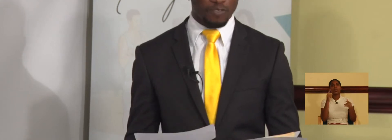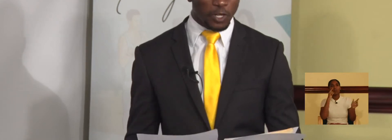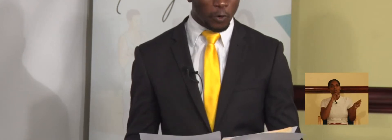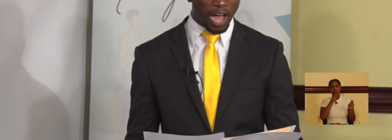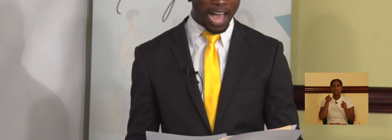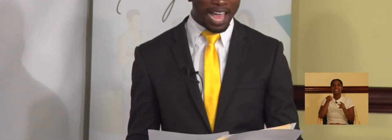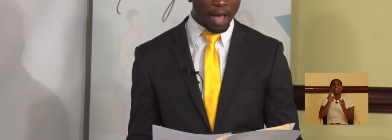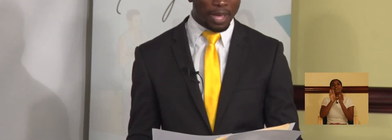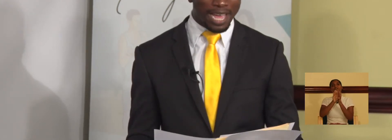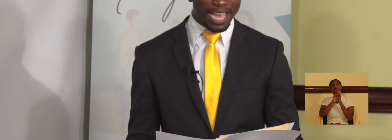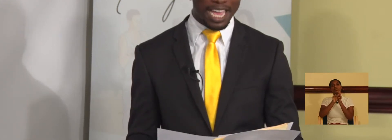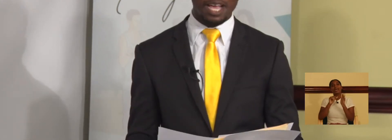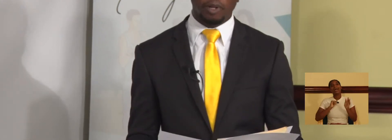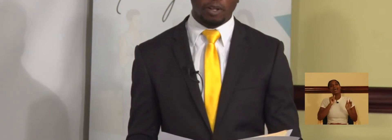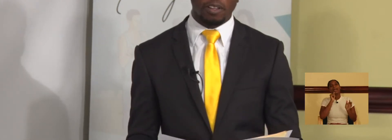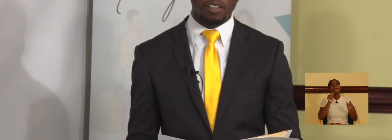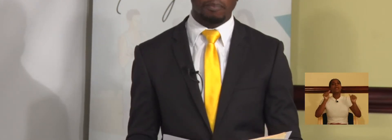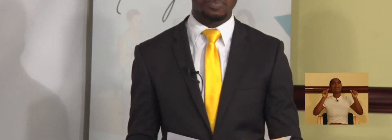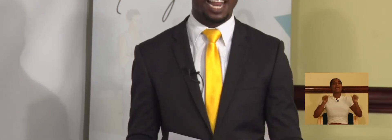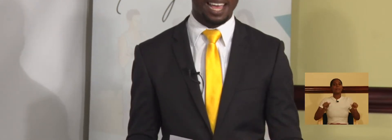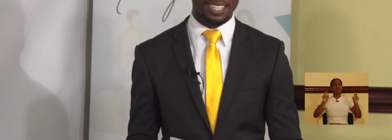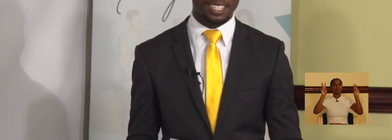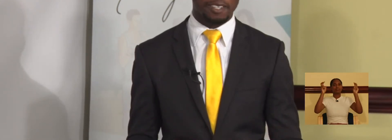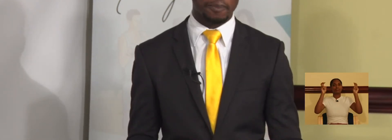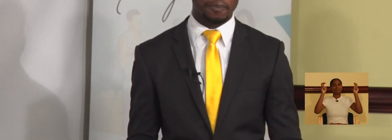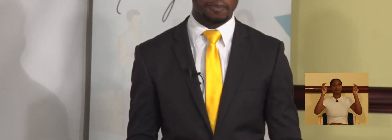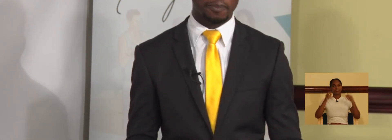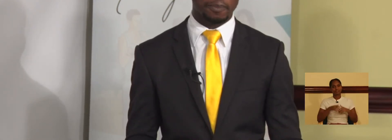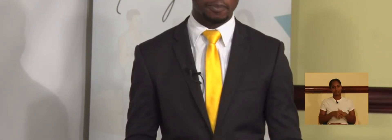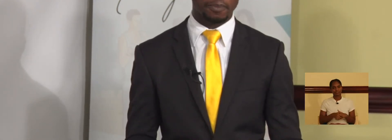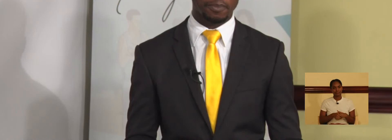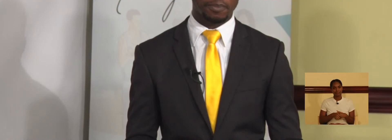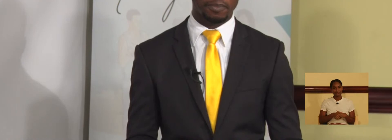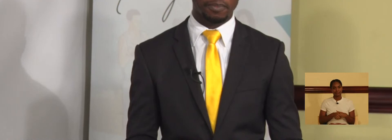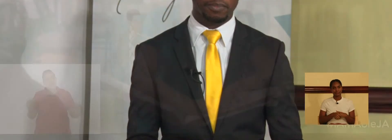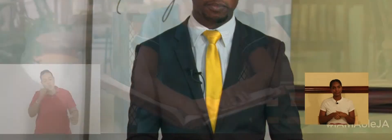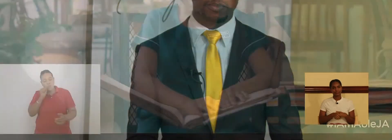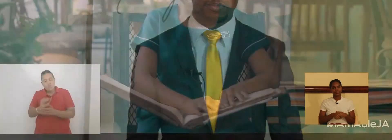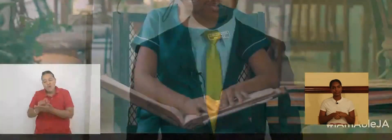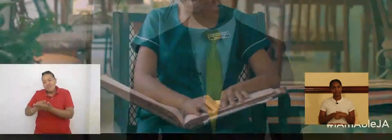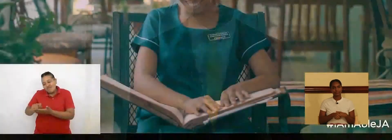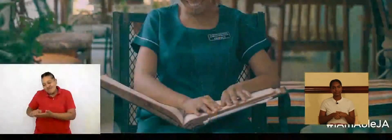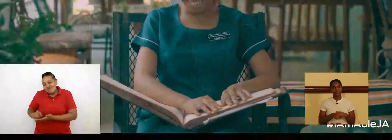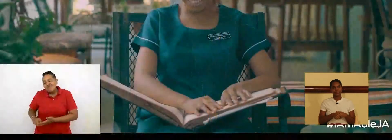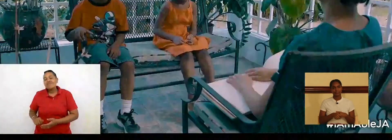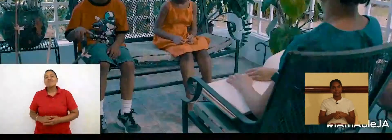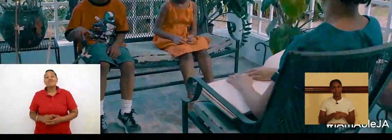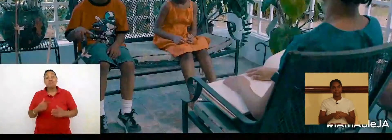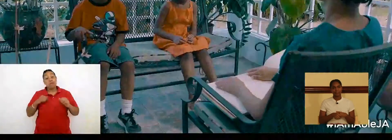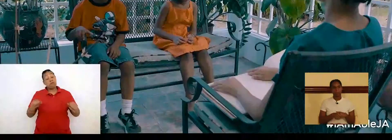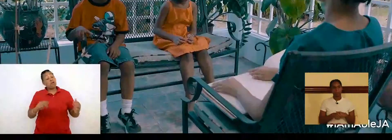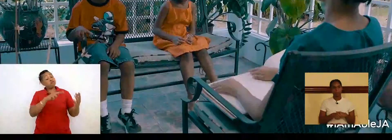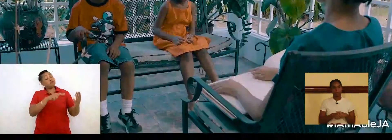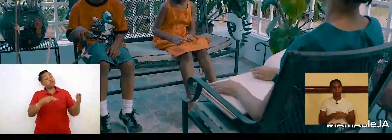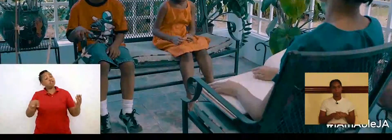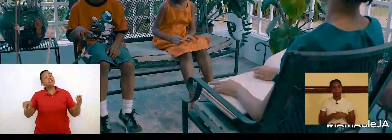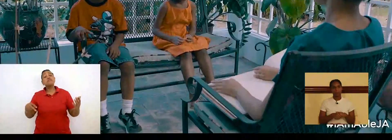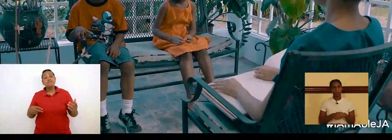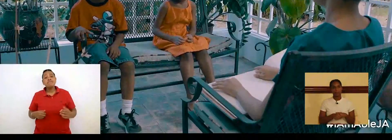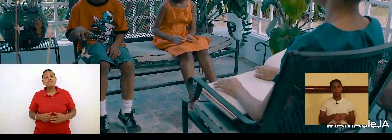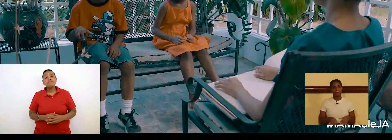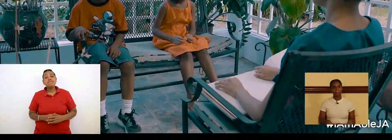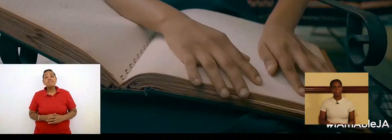this video. I am able blind. I can do my homework. I can